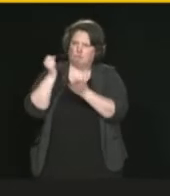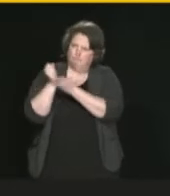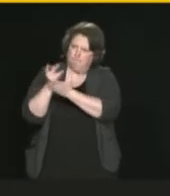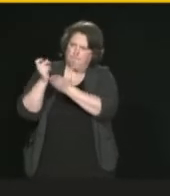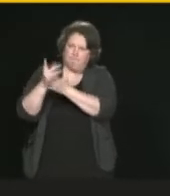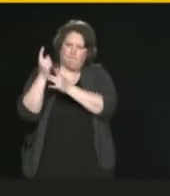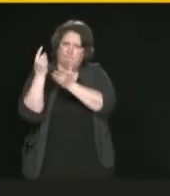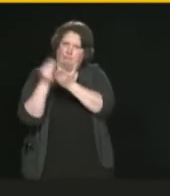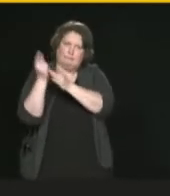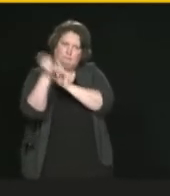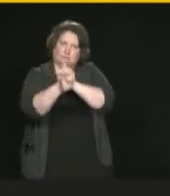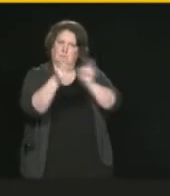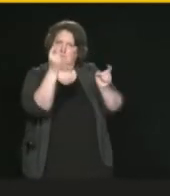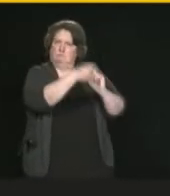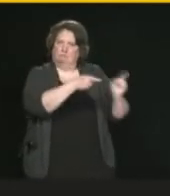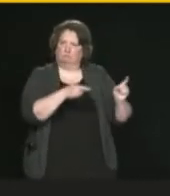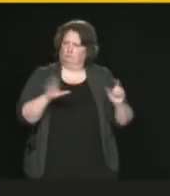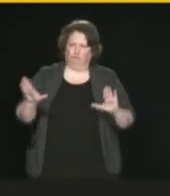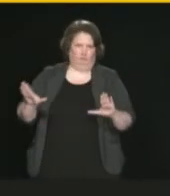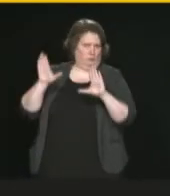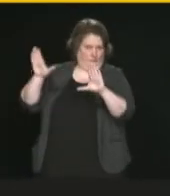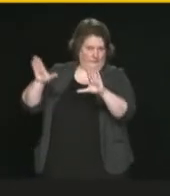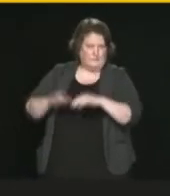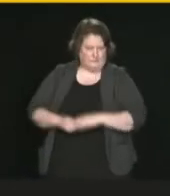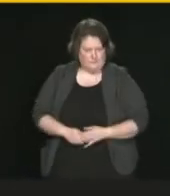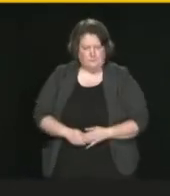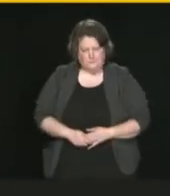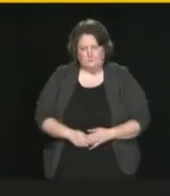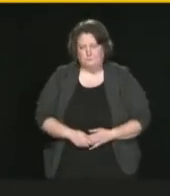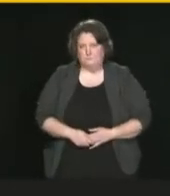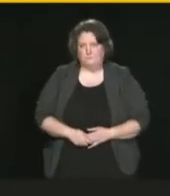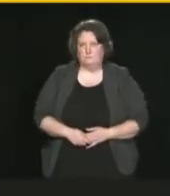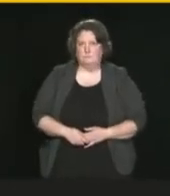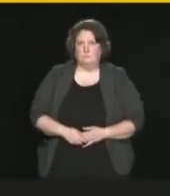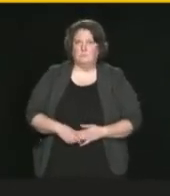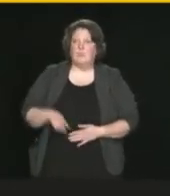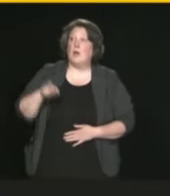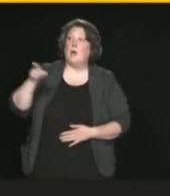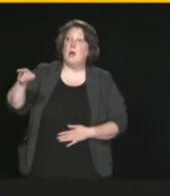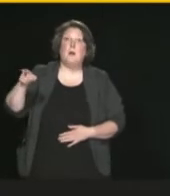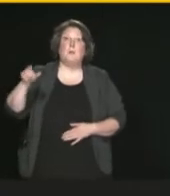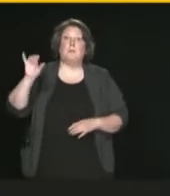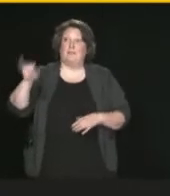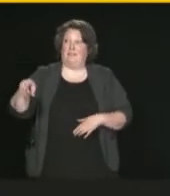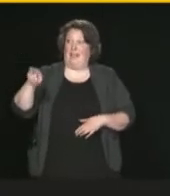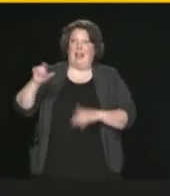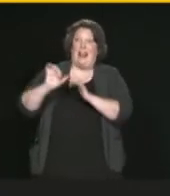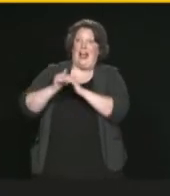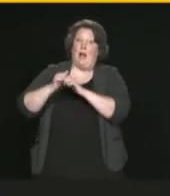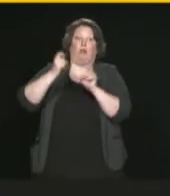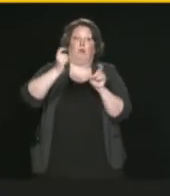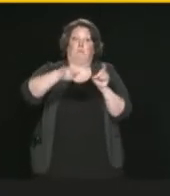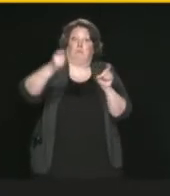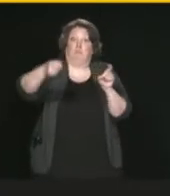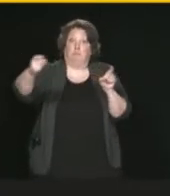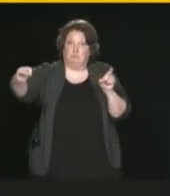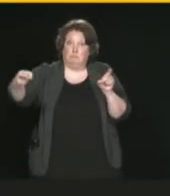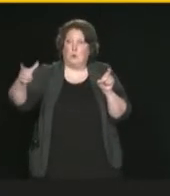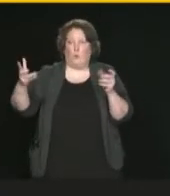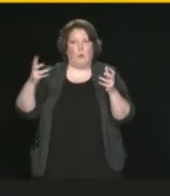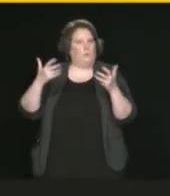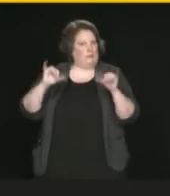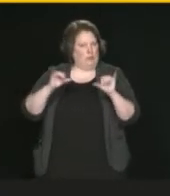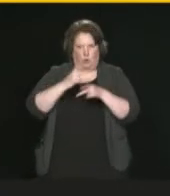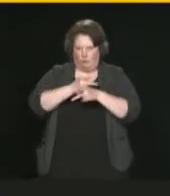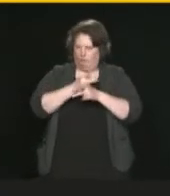ensure that the integrity of the program would be maintained and that there would be consequences